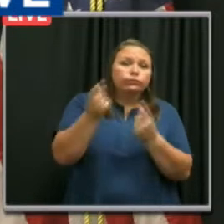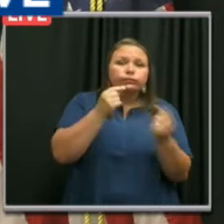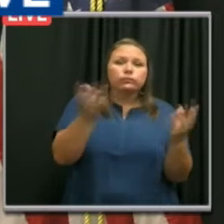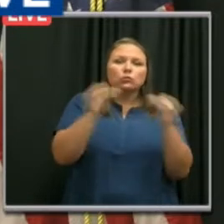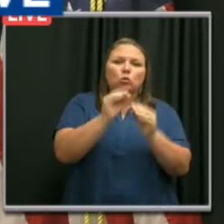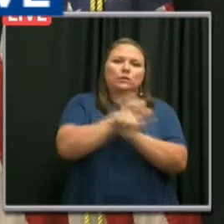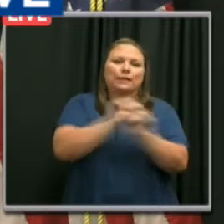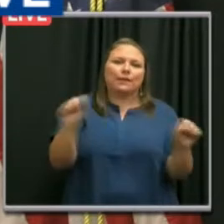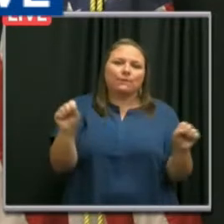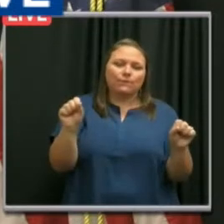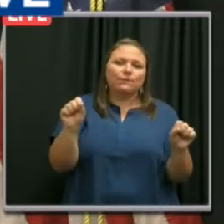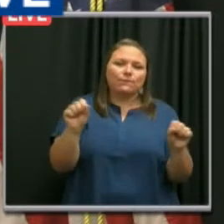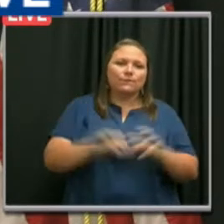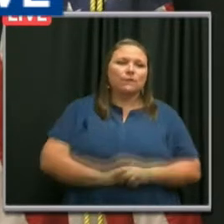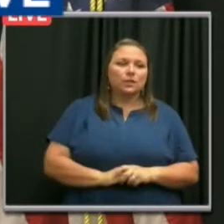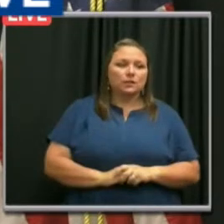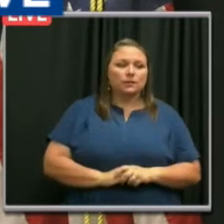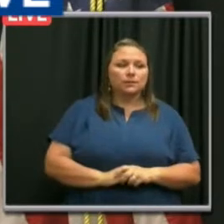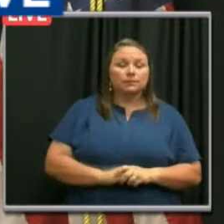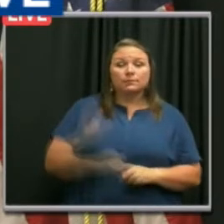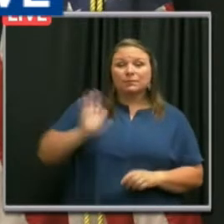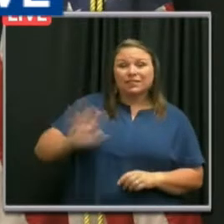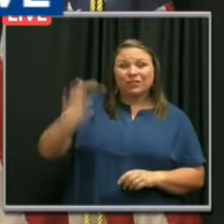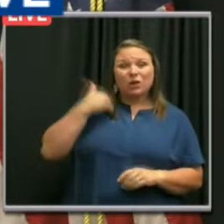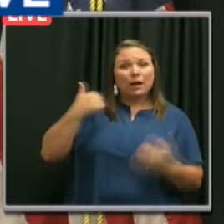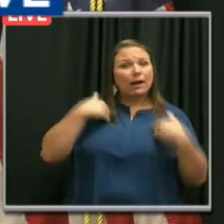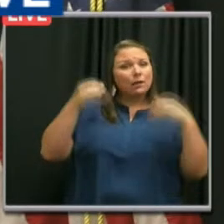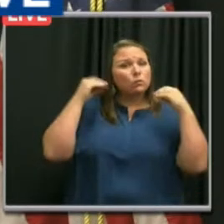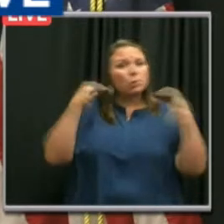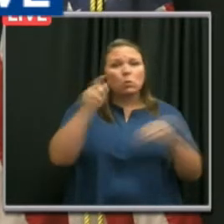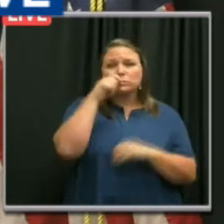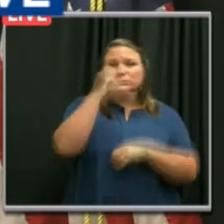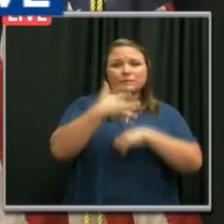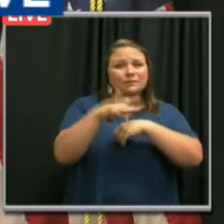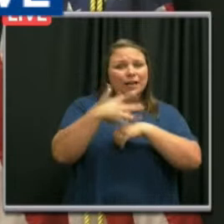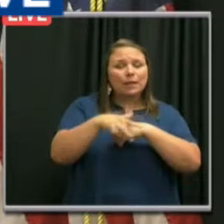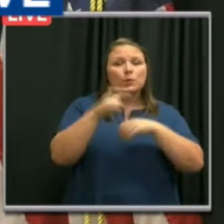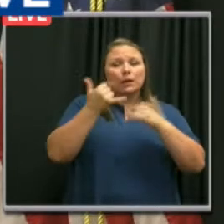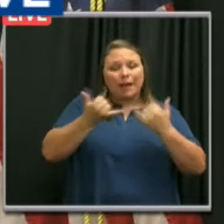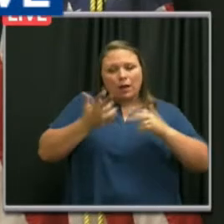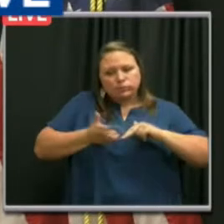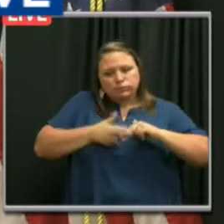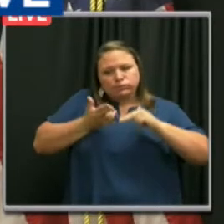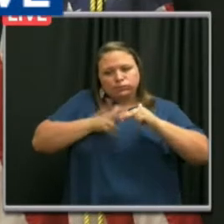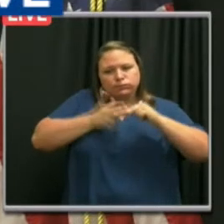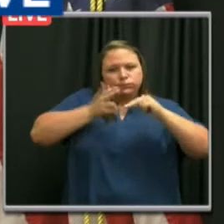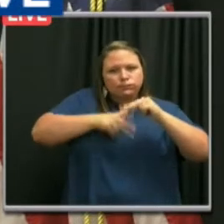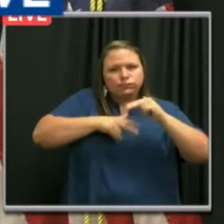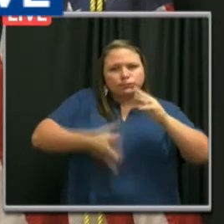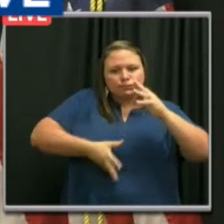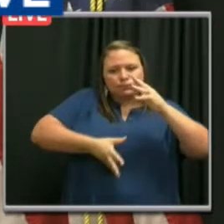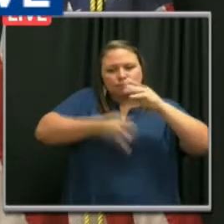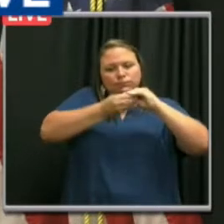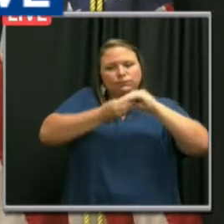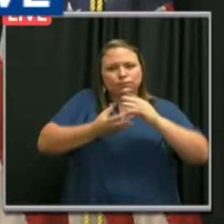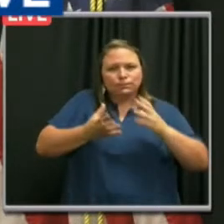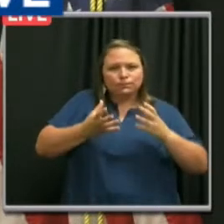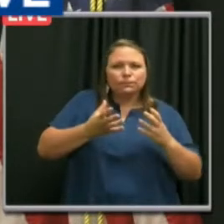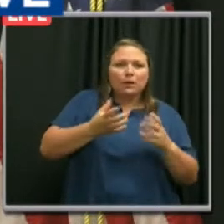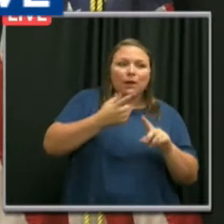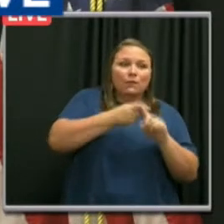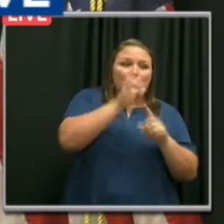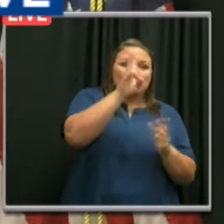safe protocol. We, at one point, had almost no testing capacity. As we build testing capacity, and hopefully we double it